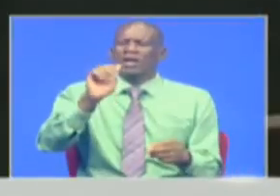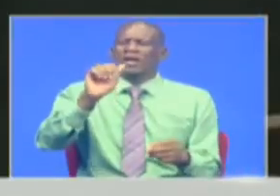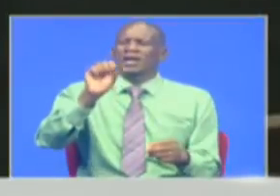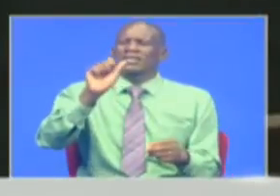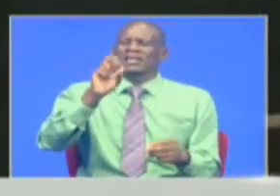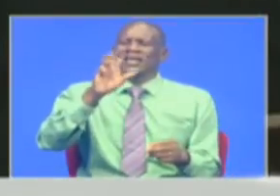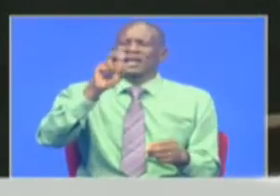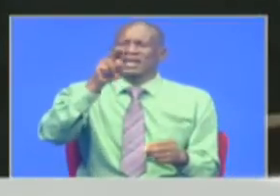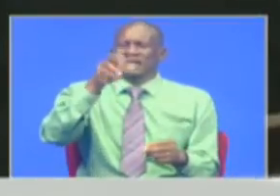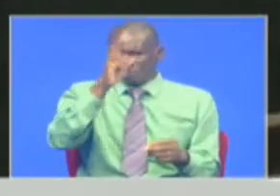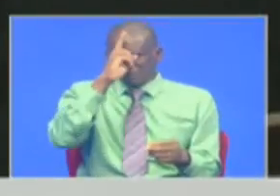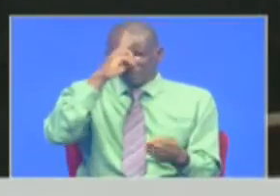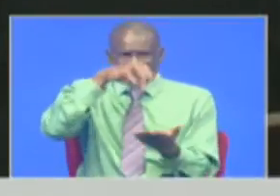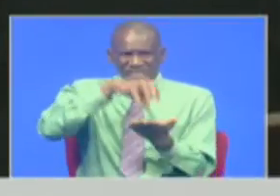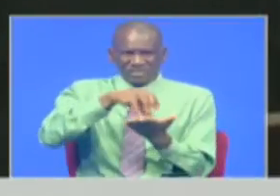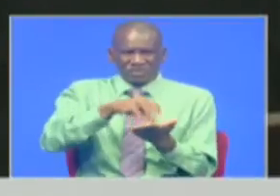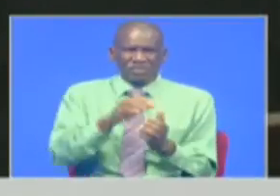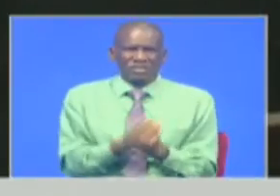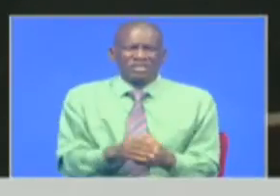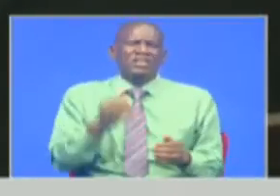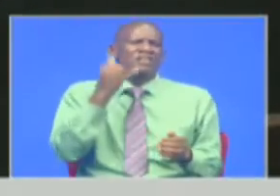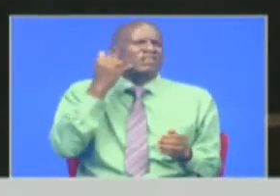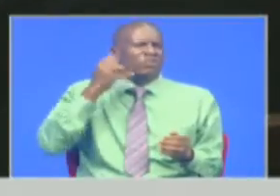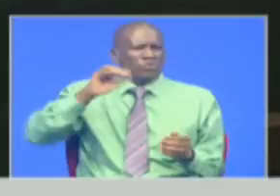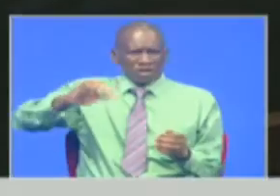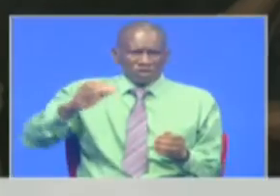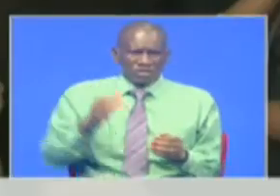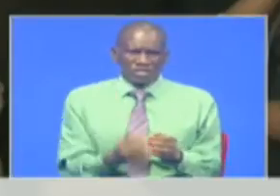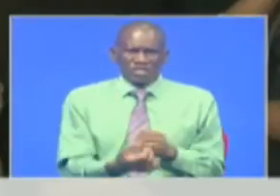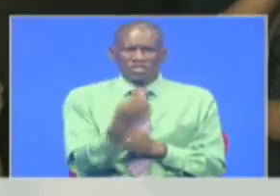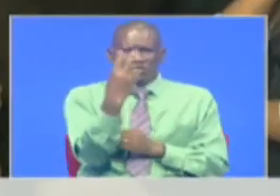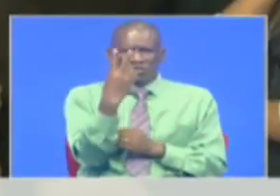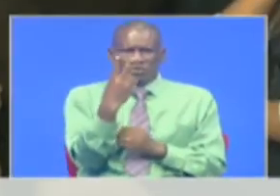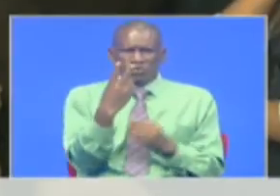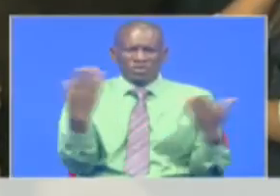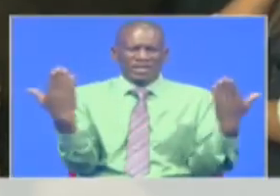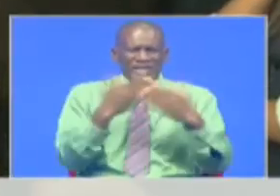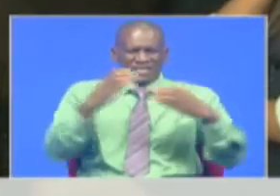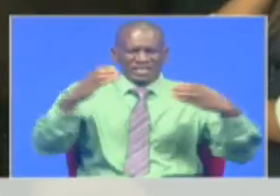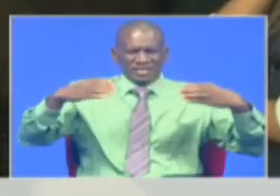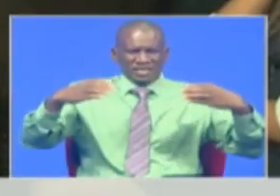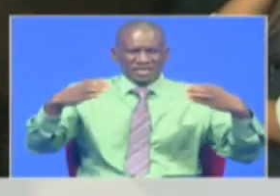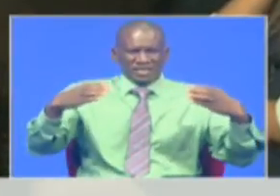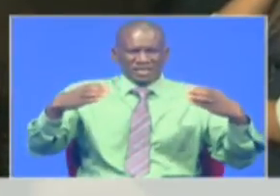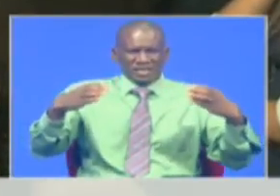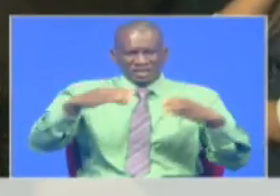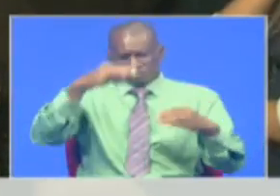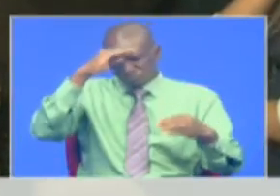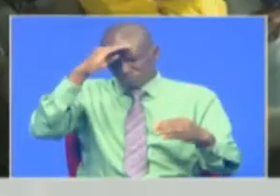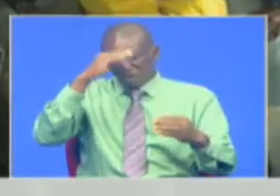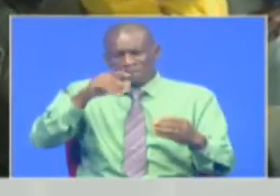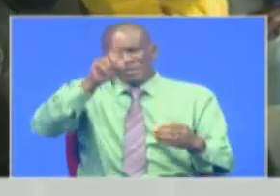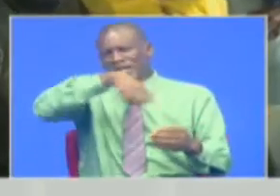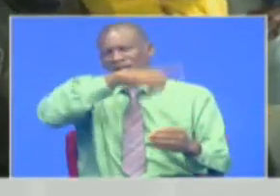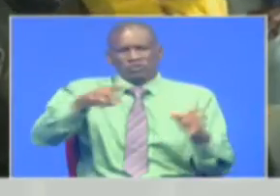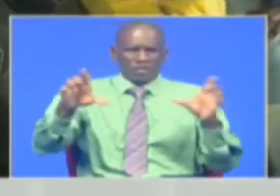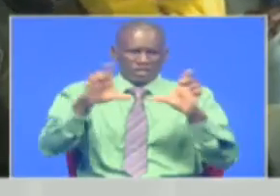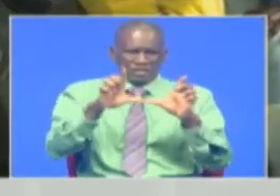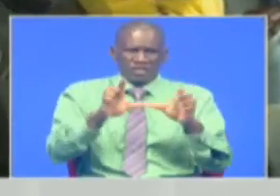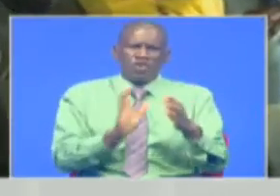station. In Akuru County, two major nightclubs have lost their operational licenses. More than